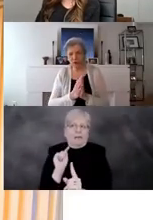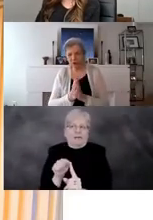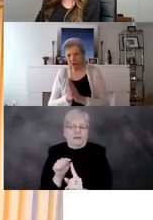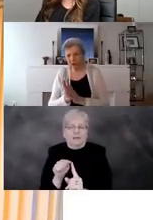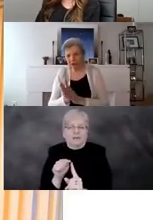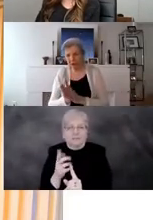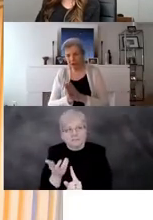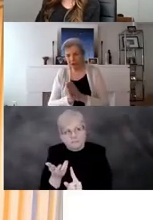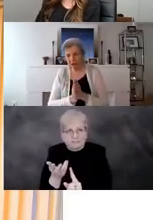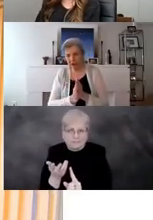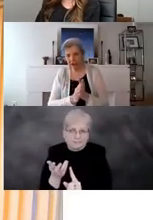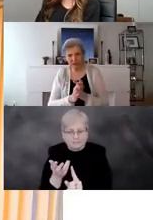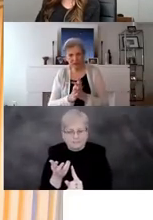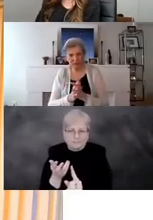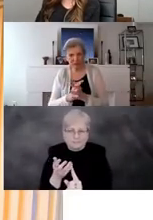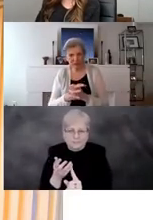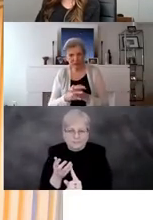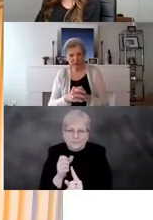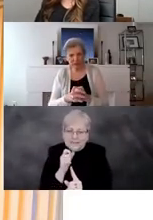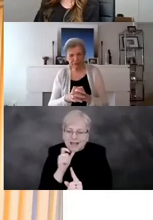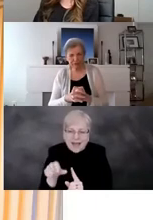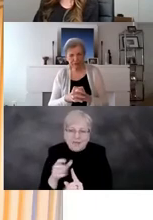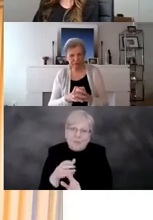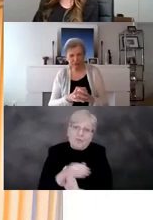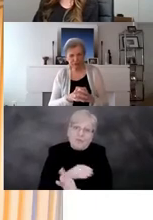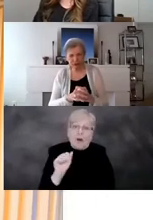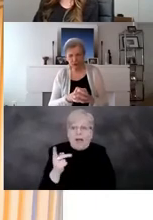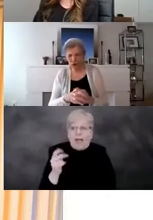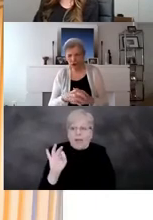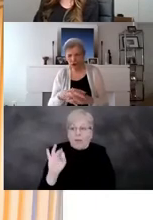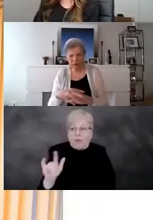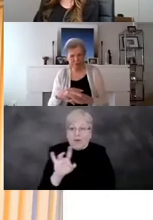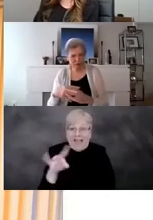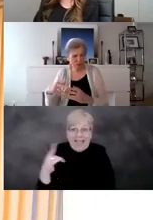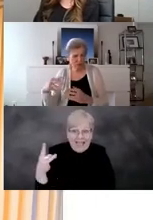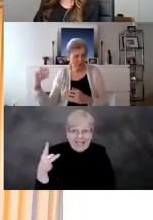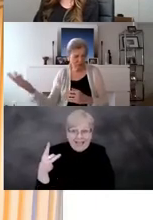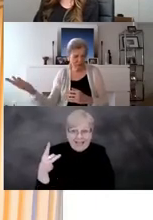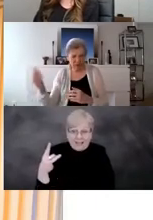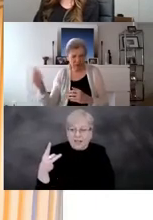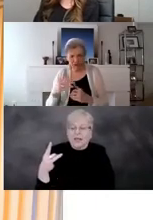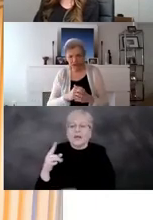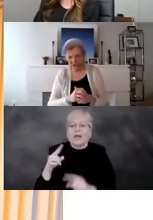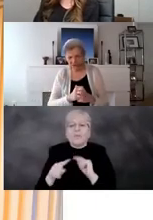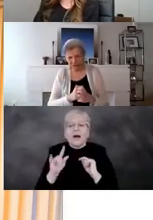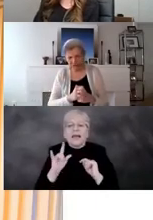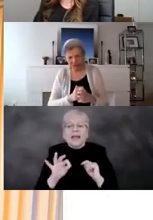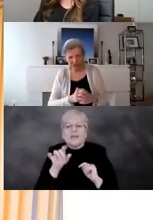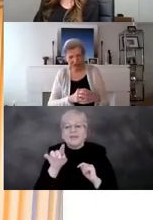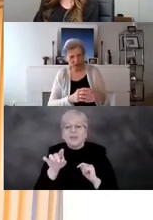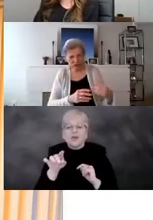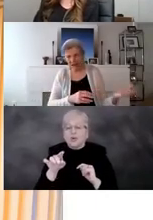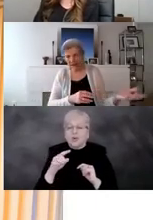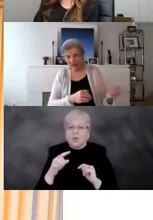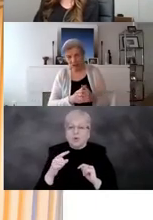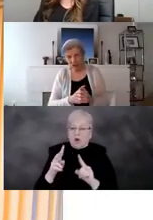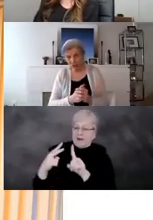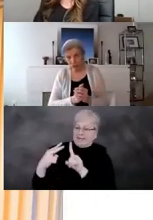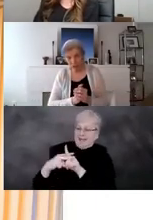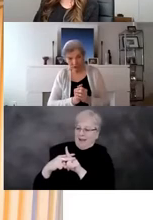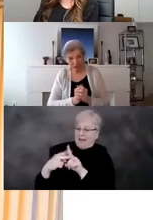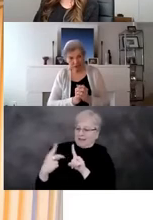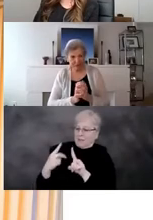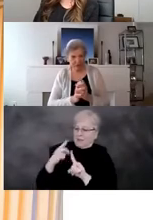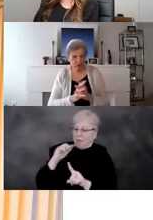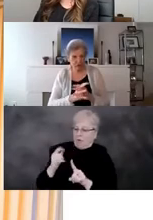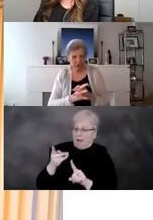April 8th, but if you are doing something on the 11th, and you're likely to